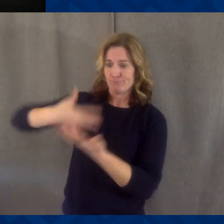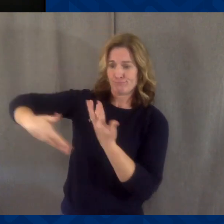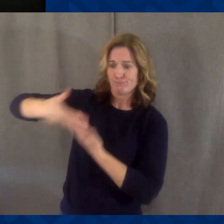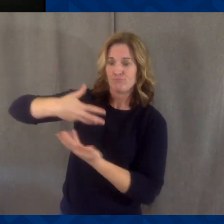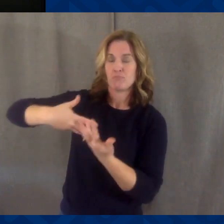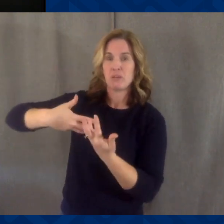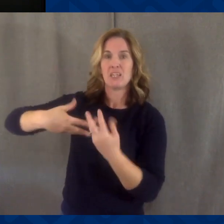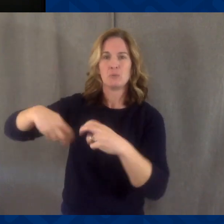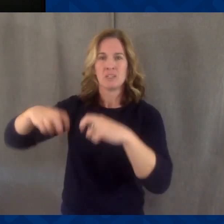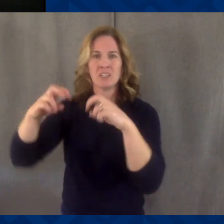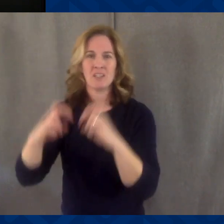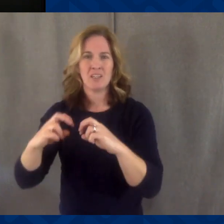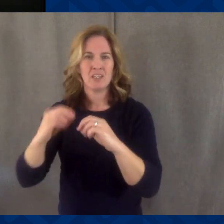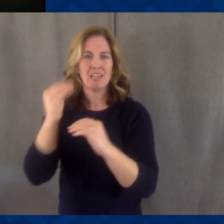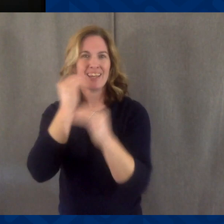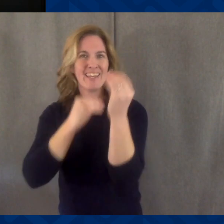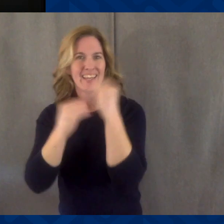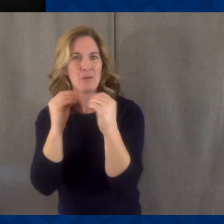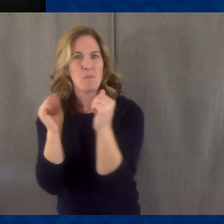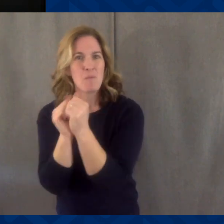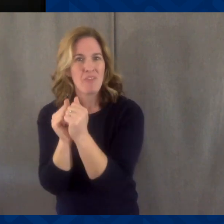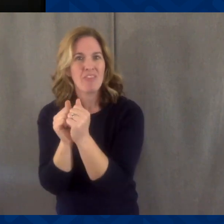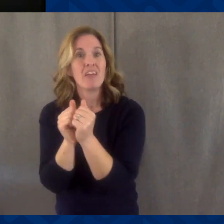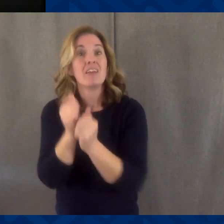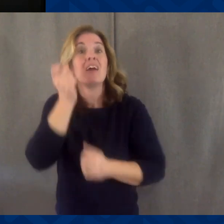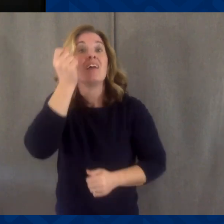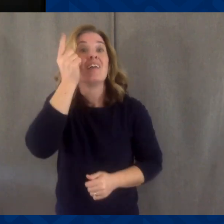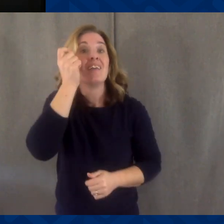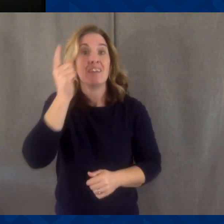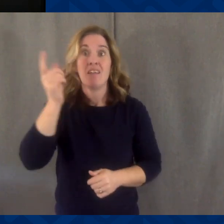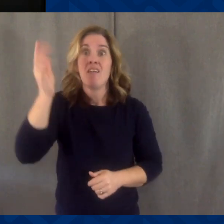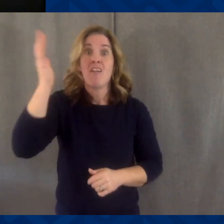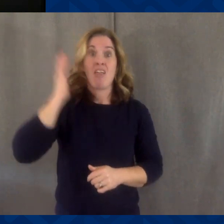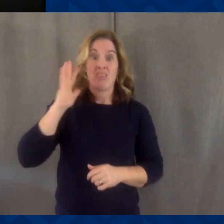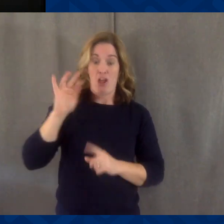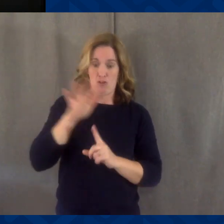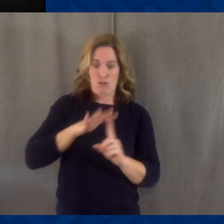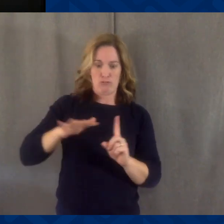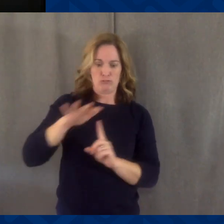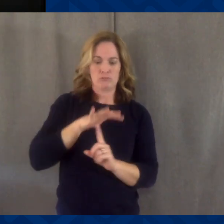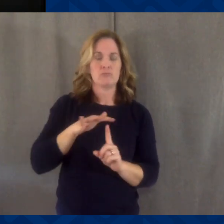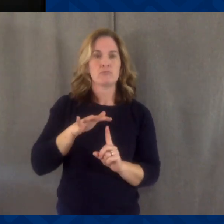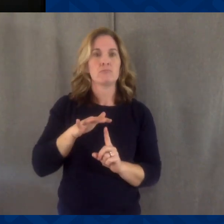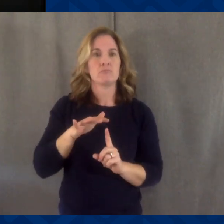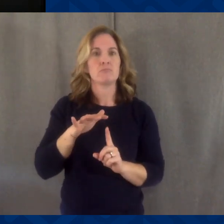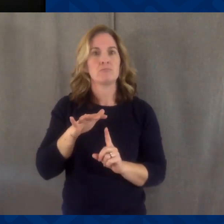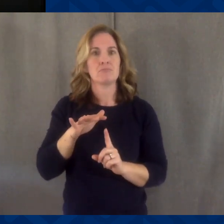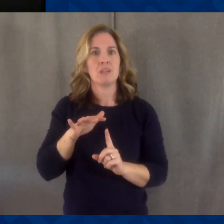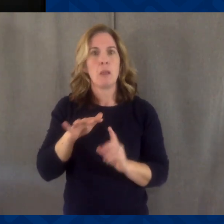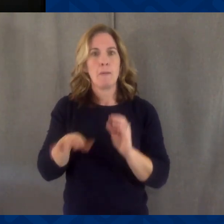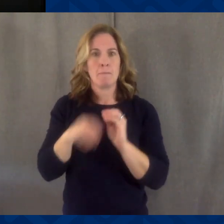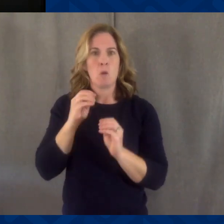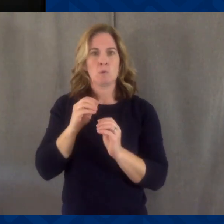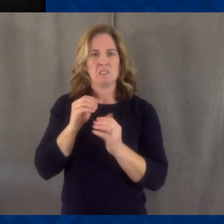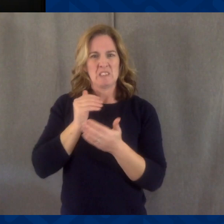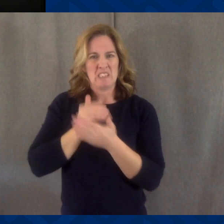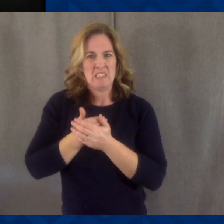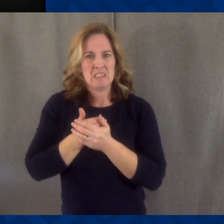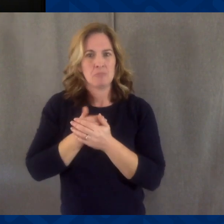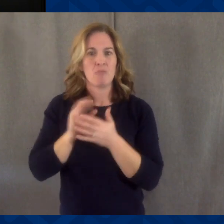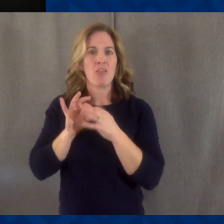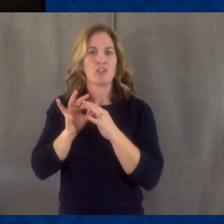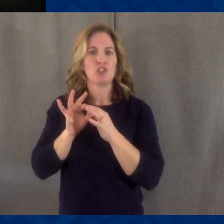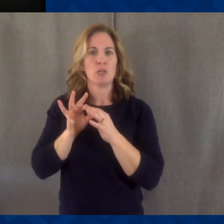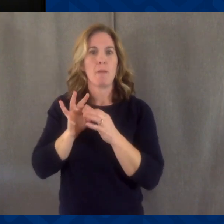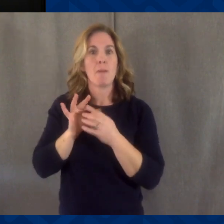fellowship was the most intimate thing you can do in ancient Near Eastern culture. And here's sort of what's happening. This would